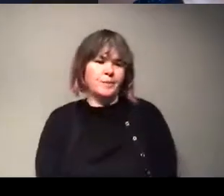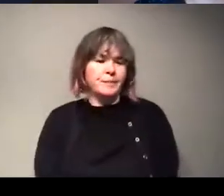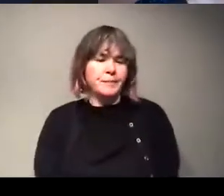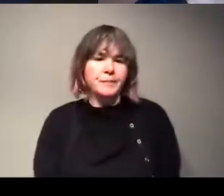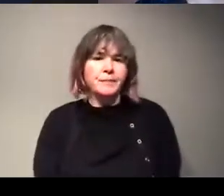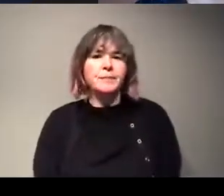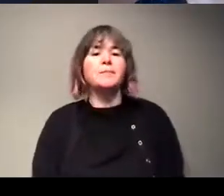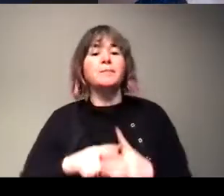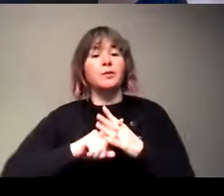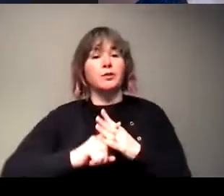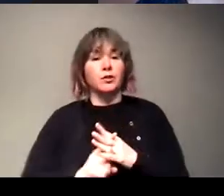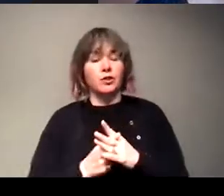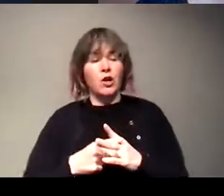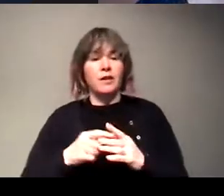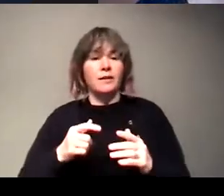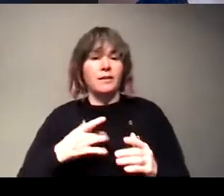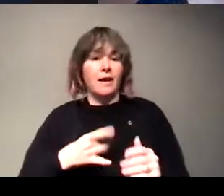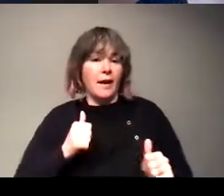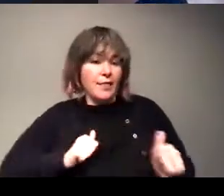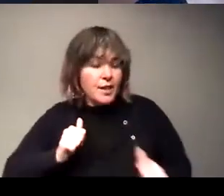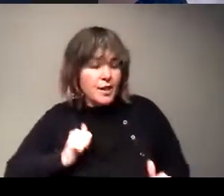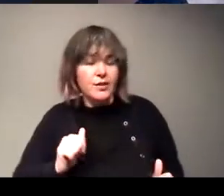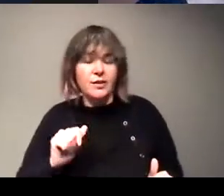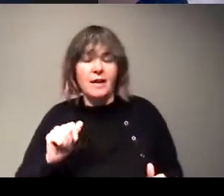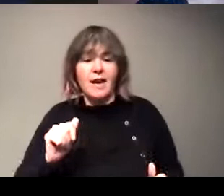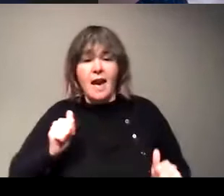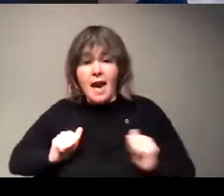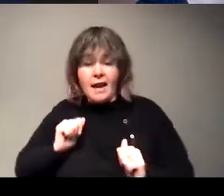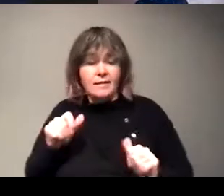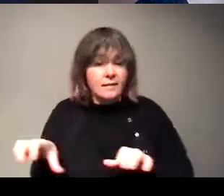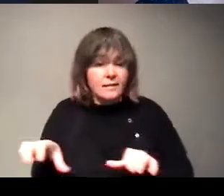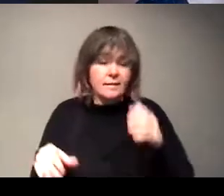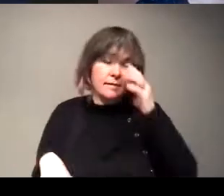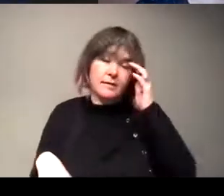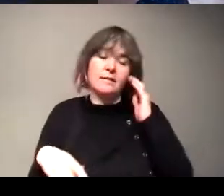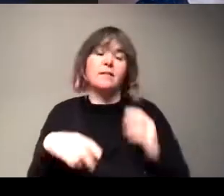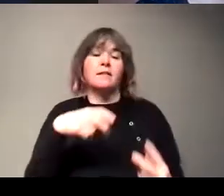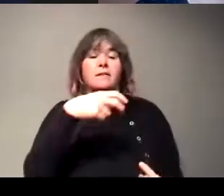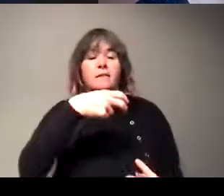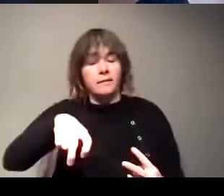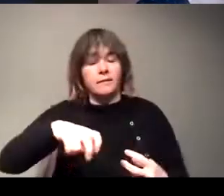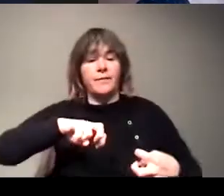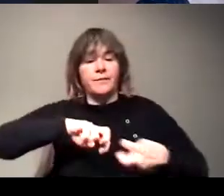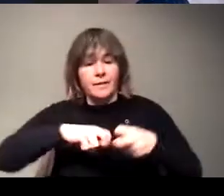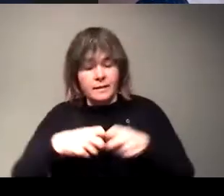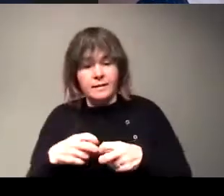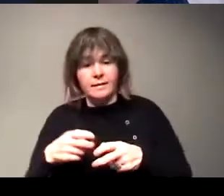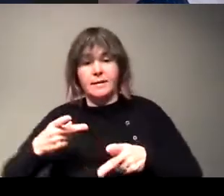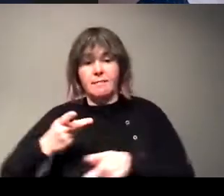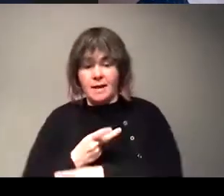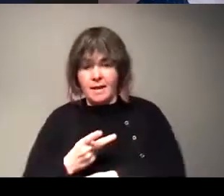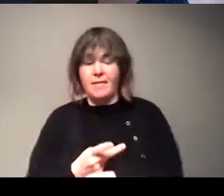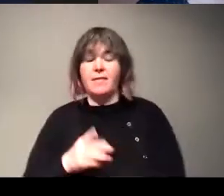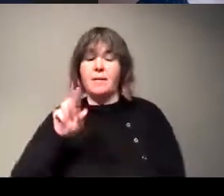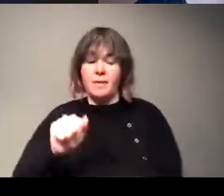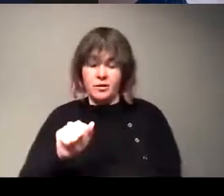I started off in like theater and acting, got in and then switched to physics and math in my